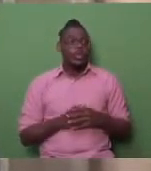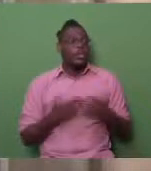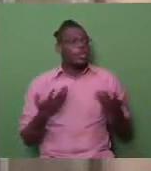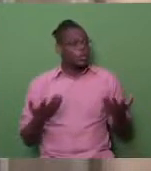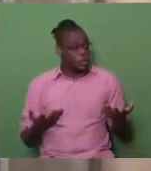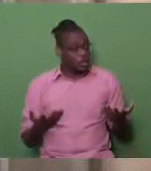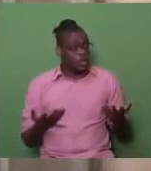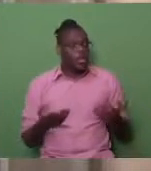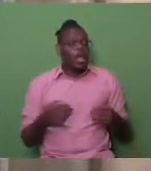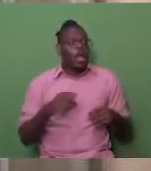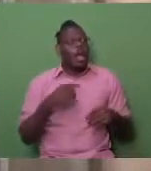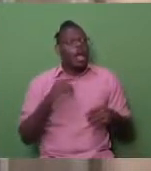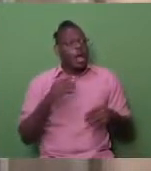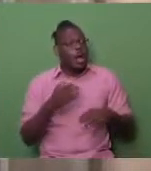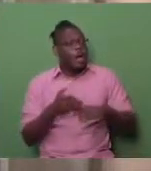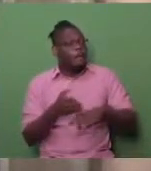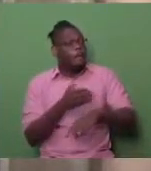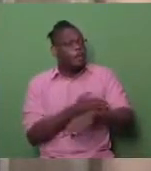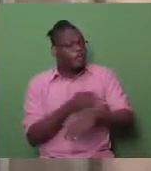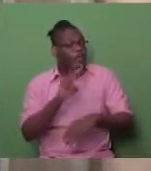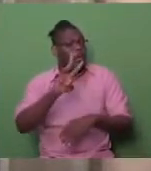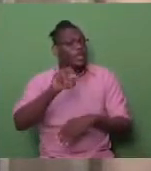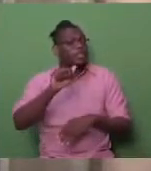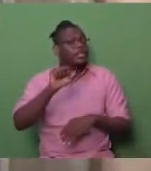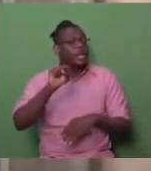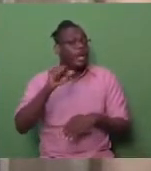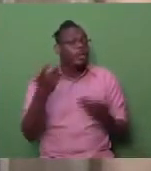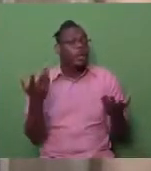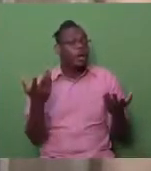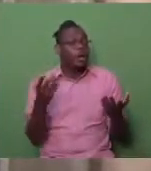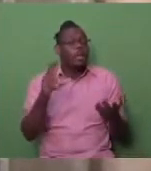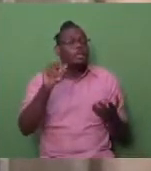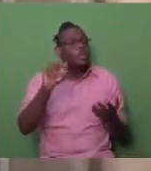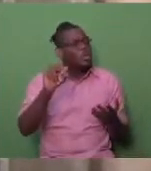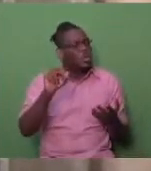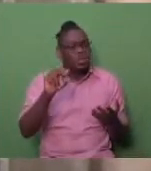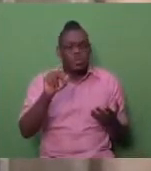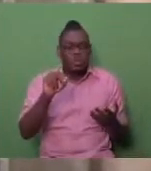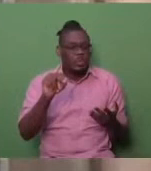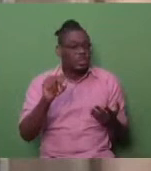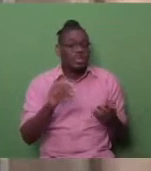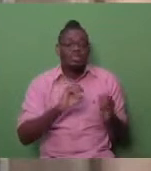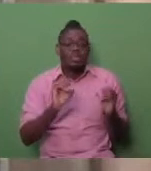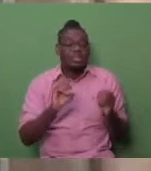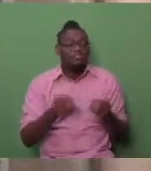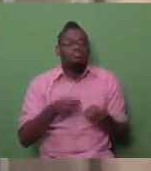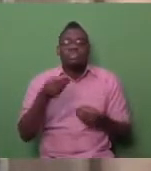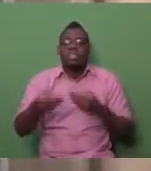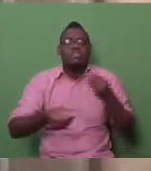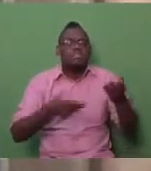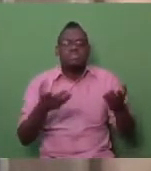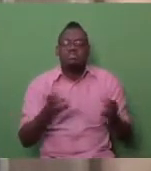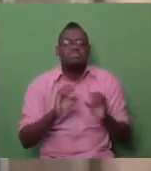to materials and supplies. Government does not have the political will to fix the problems at WASA.